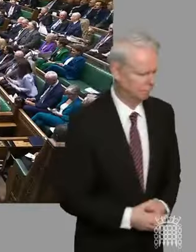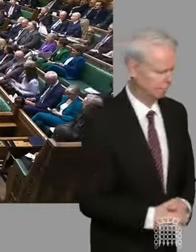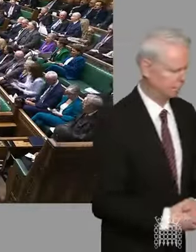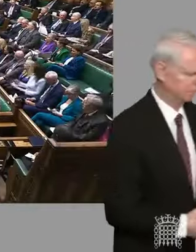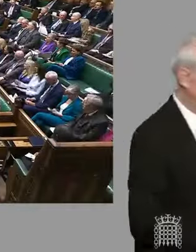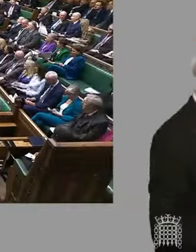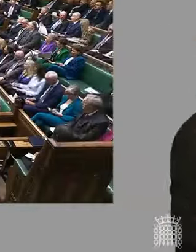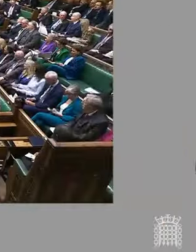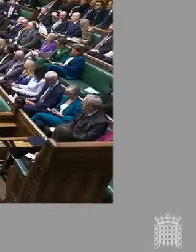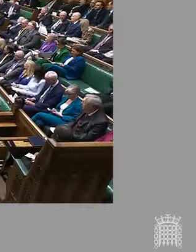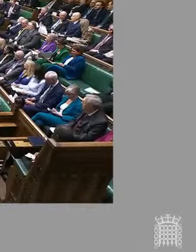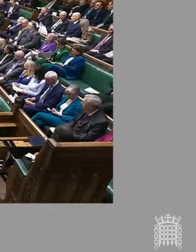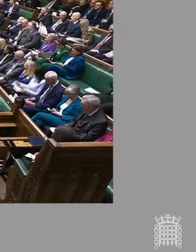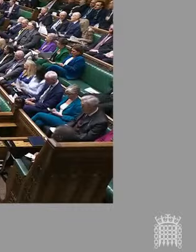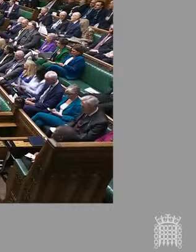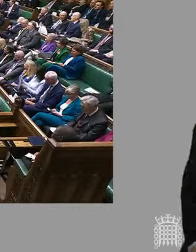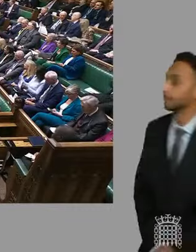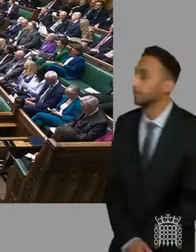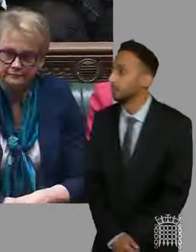Prime Minister.